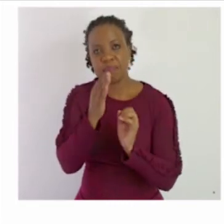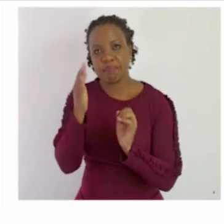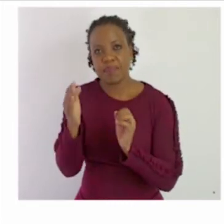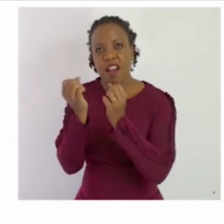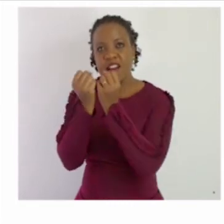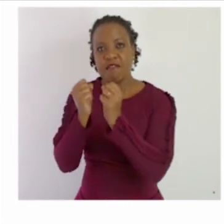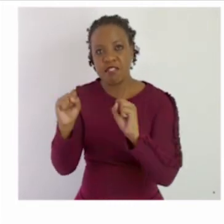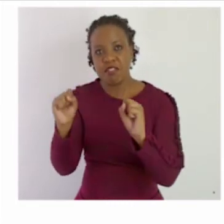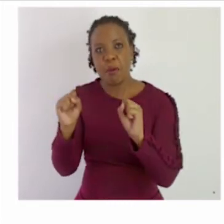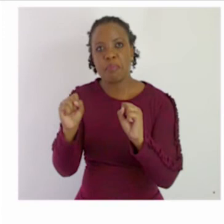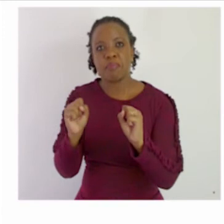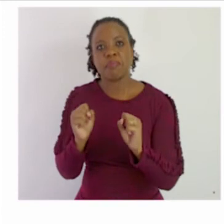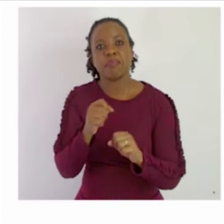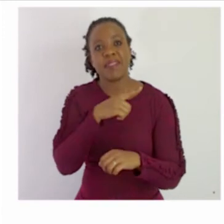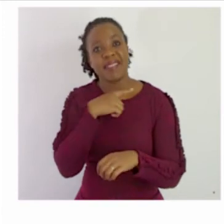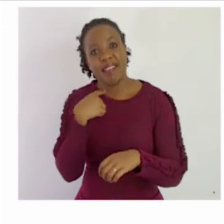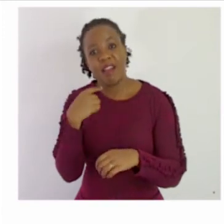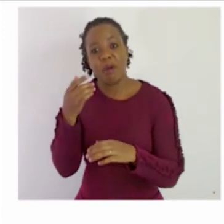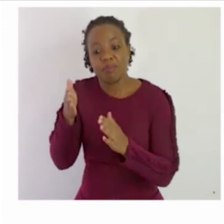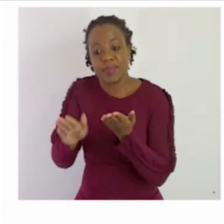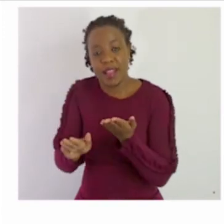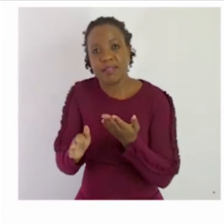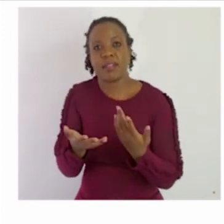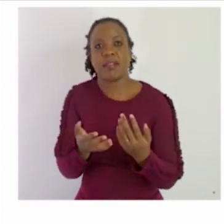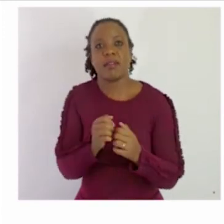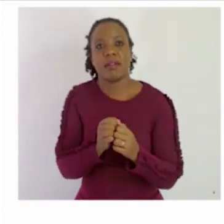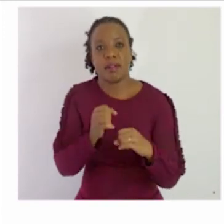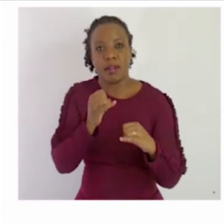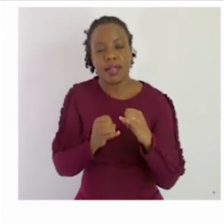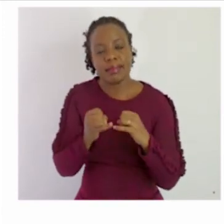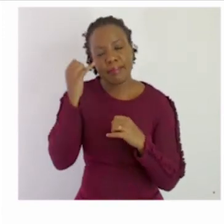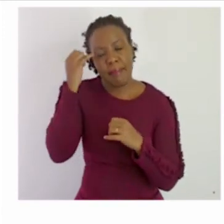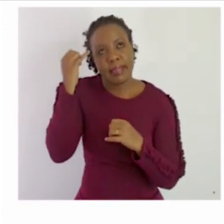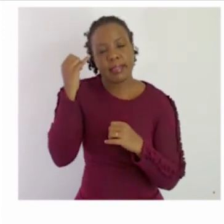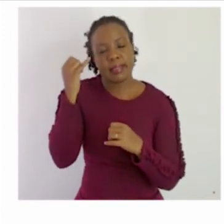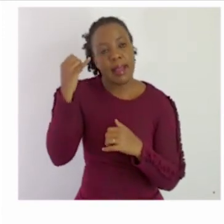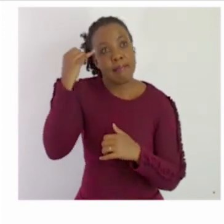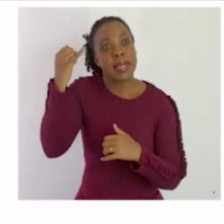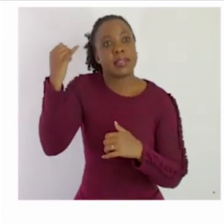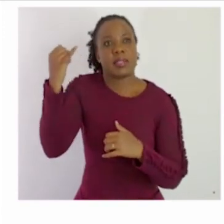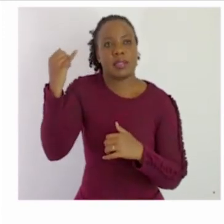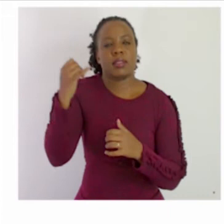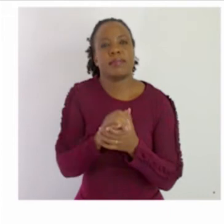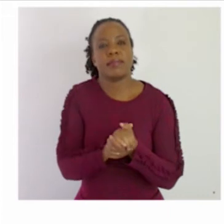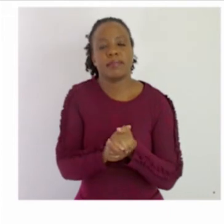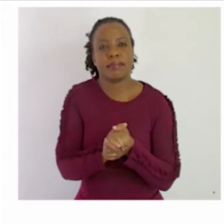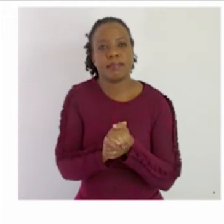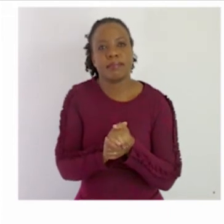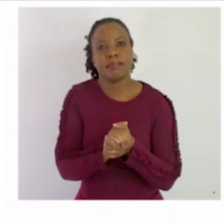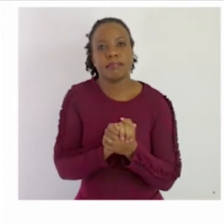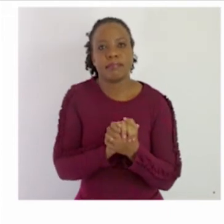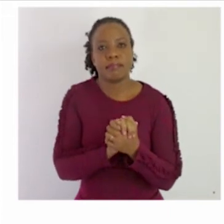die, death; and lastly, imagine, imagination is our abstract